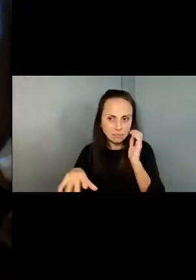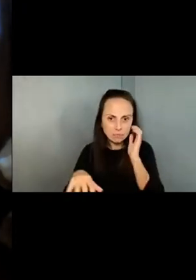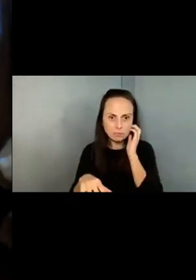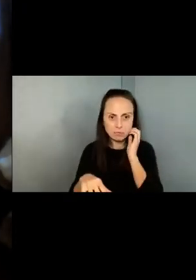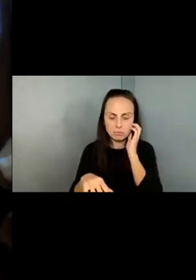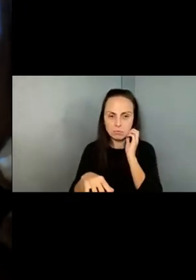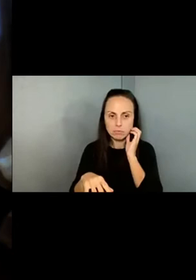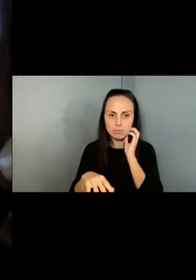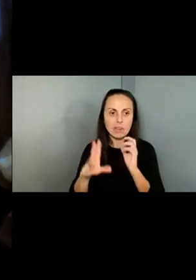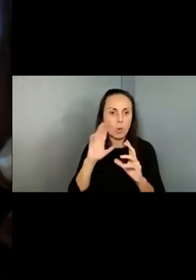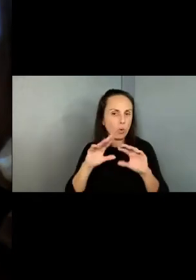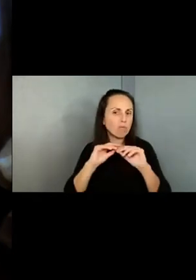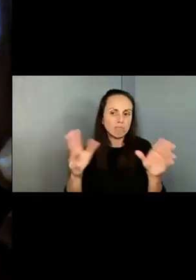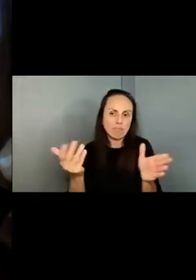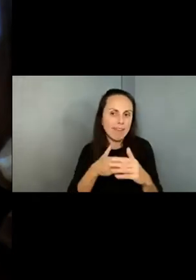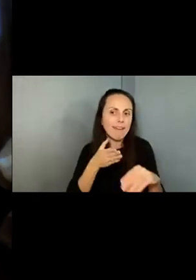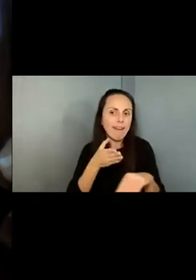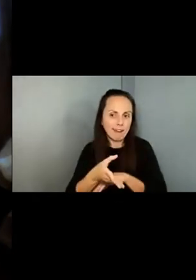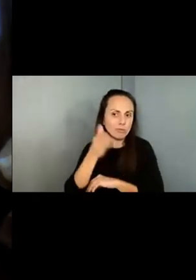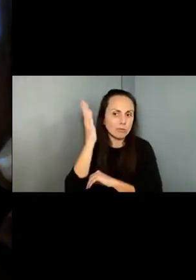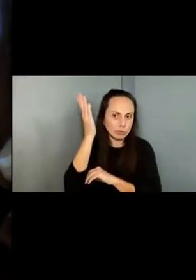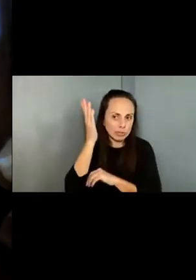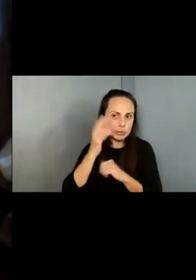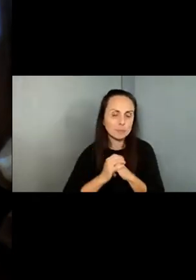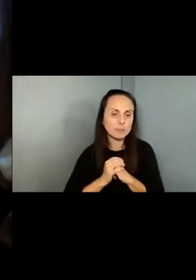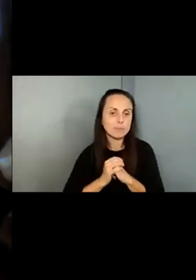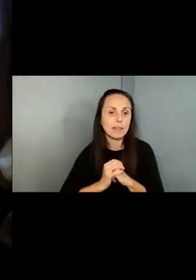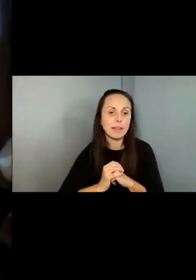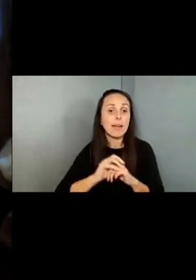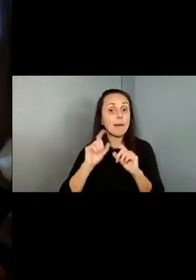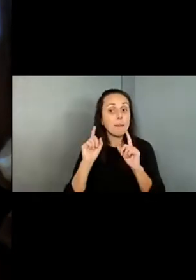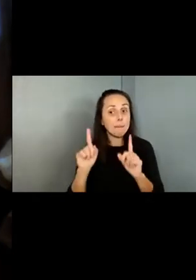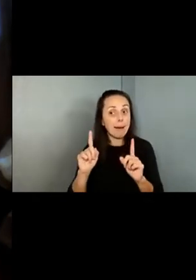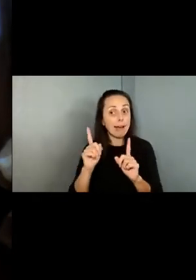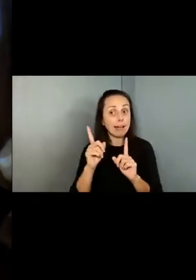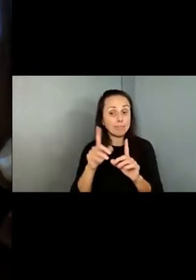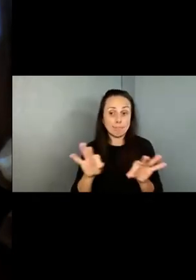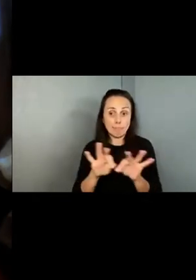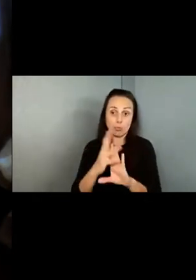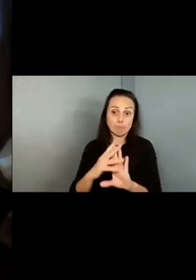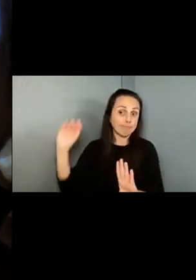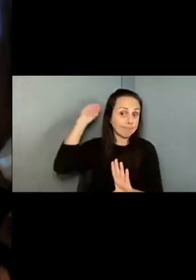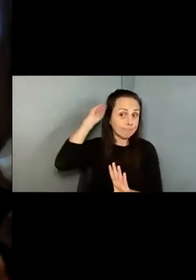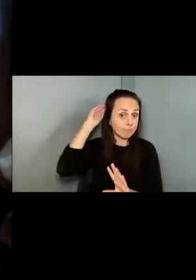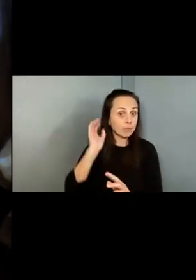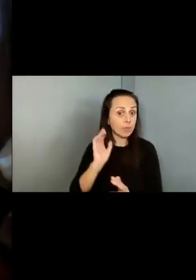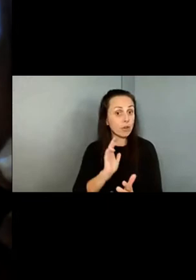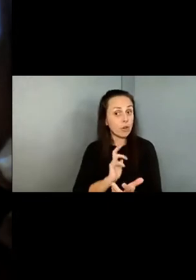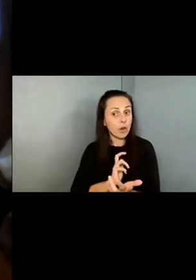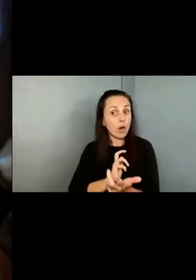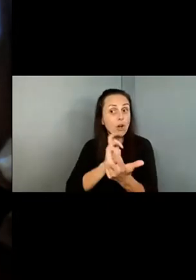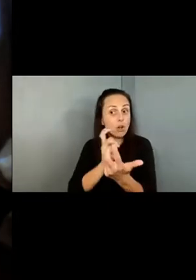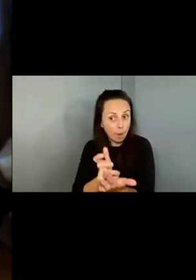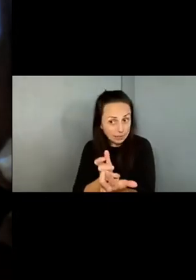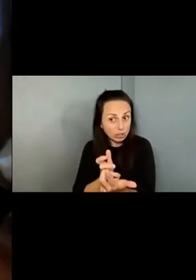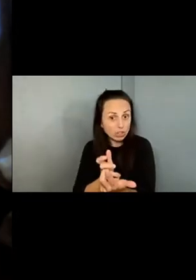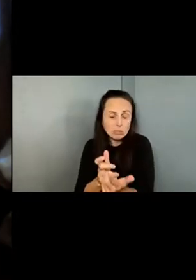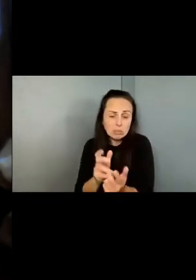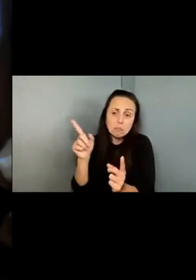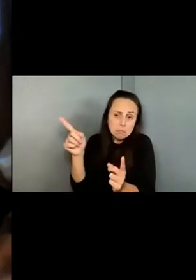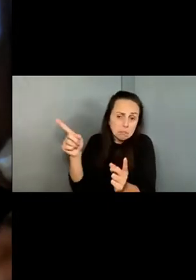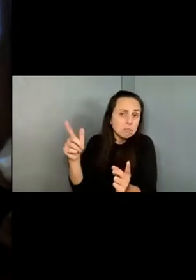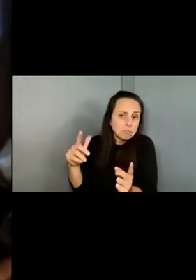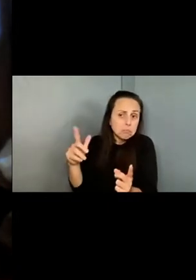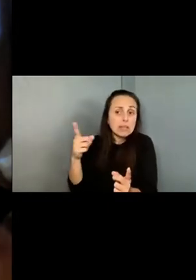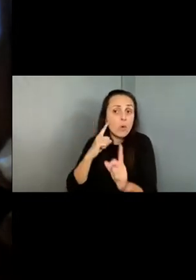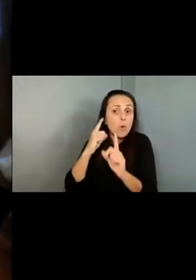we'll circulate again after the end of this workshop. But the takeaway is this, that accommodations purportedly exist to